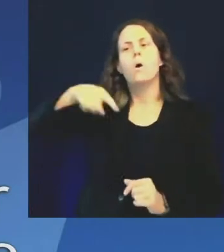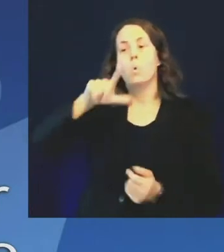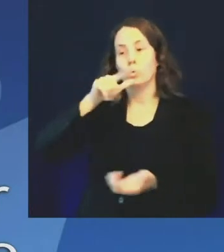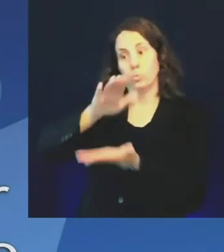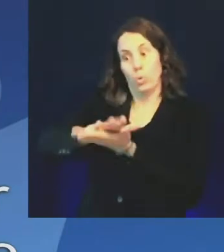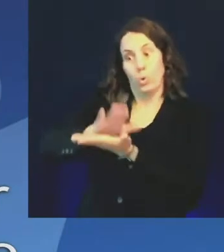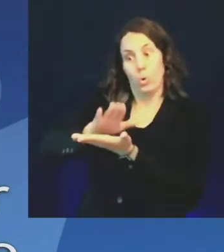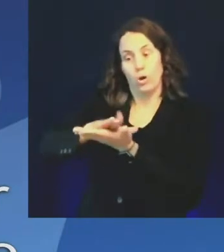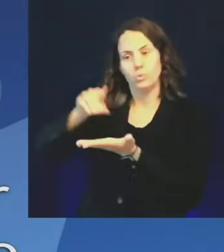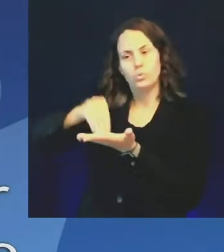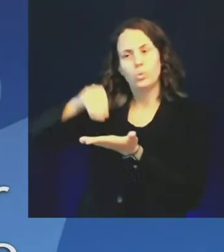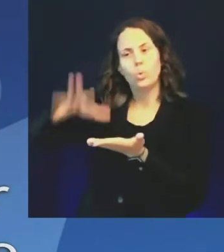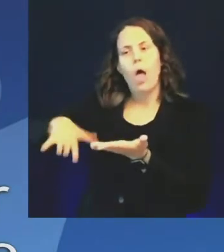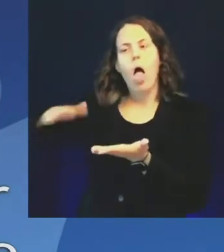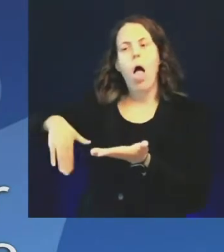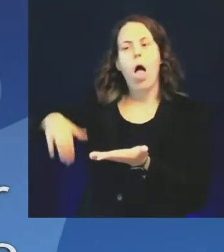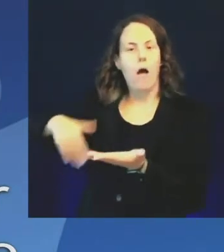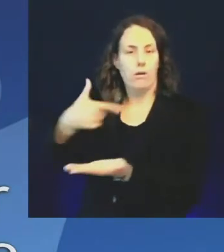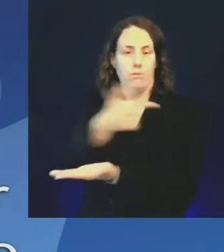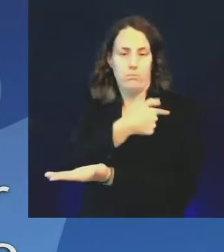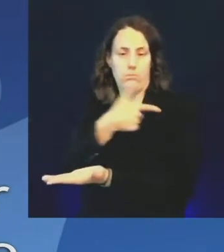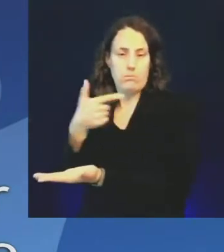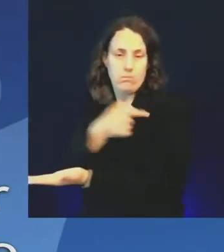for masking policies?